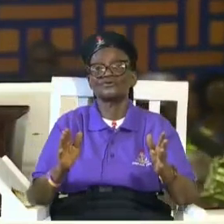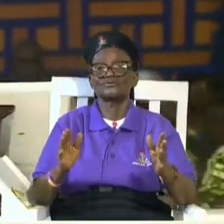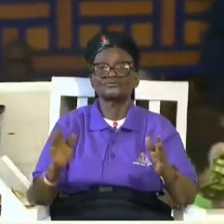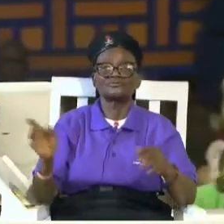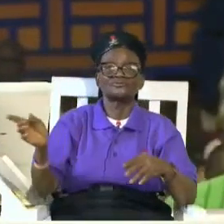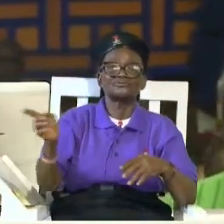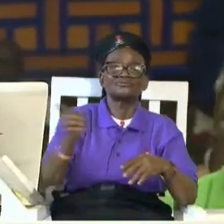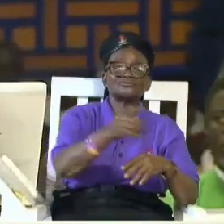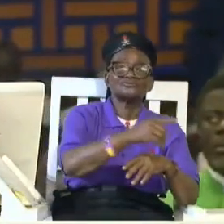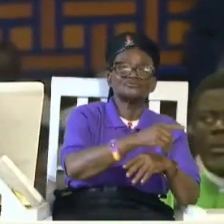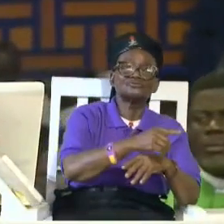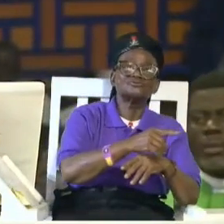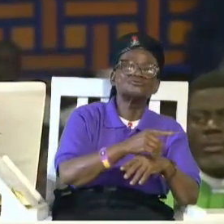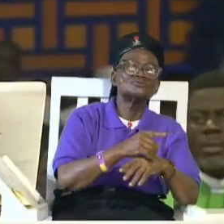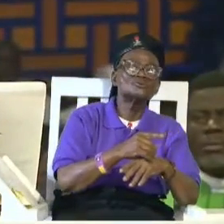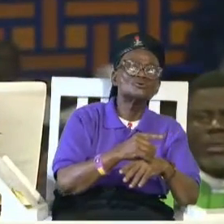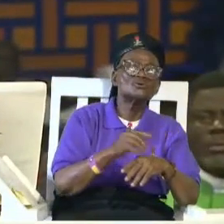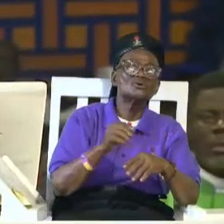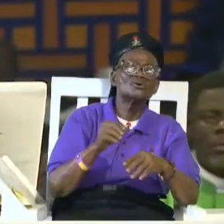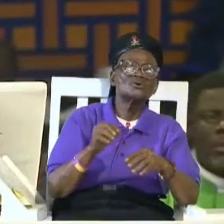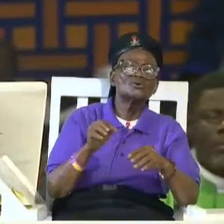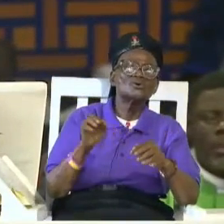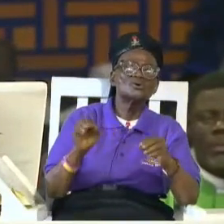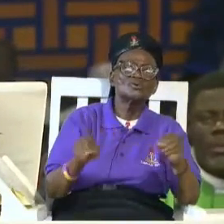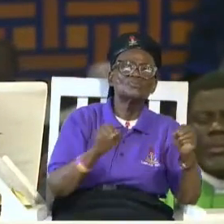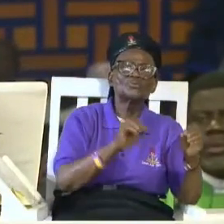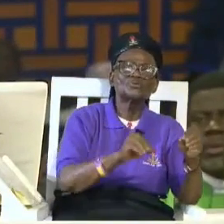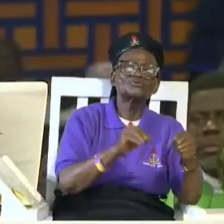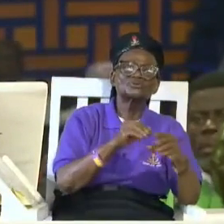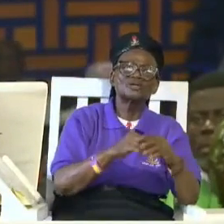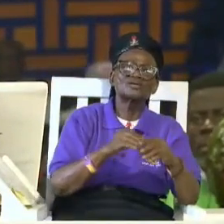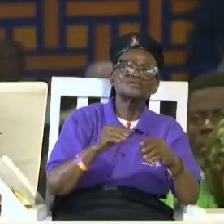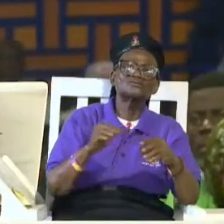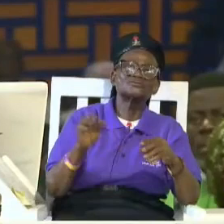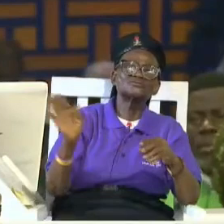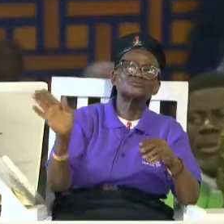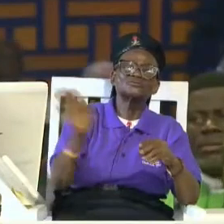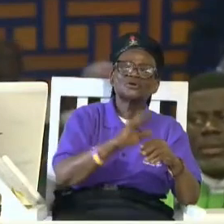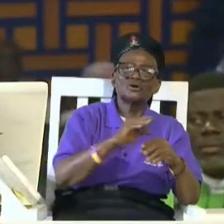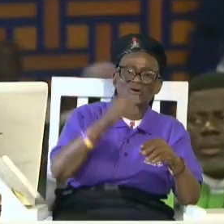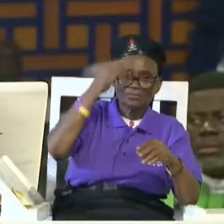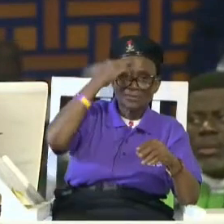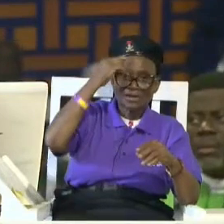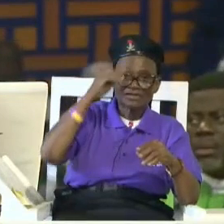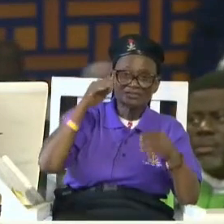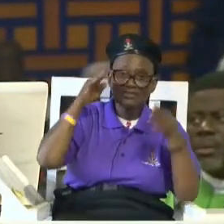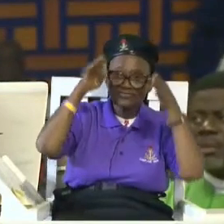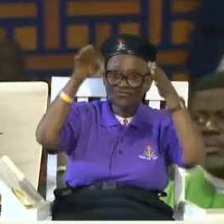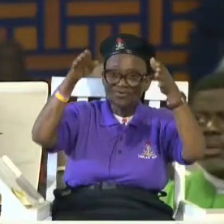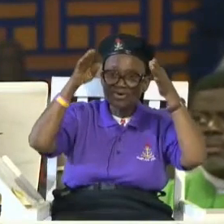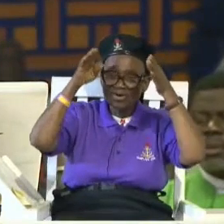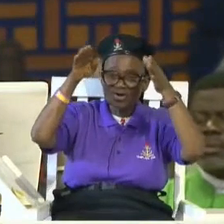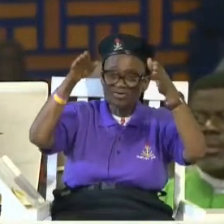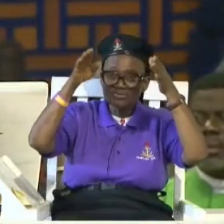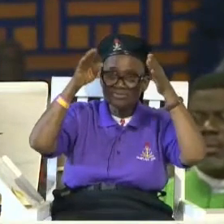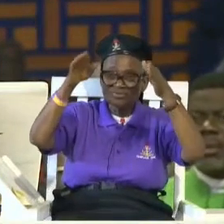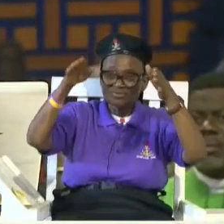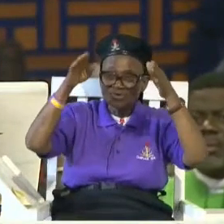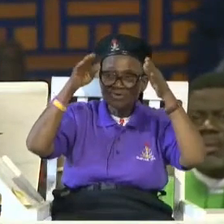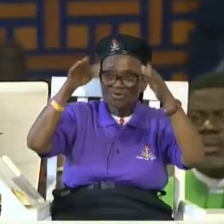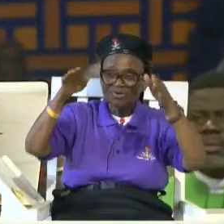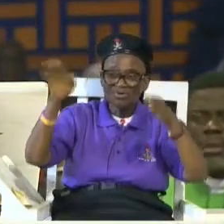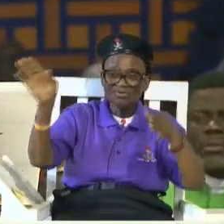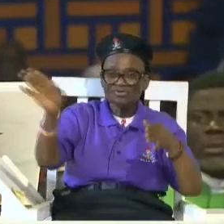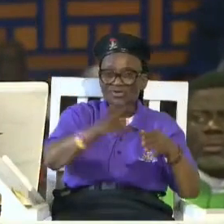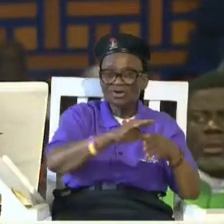you put in your mind, you focus your mind on that mountain that